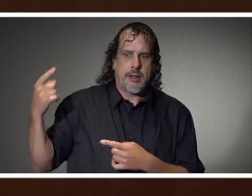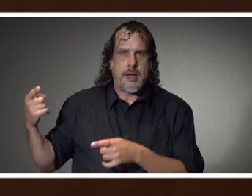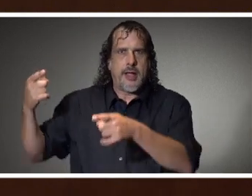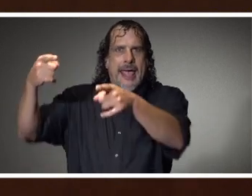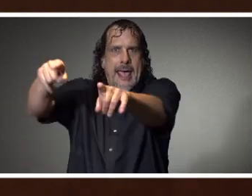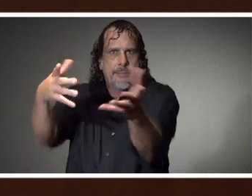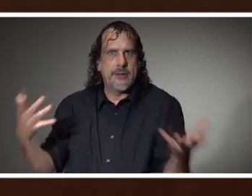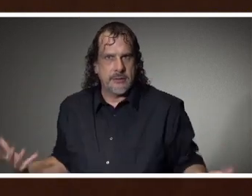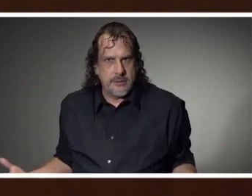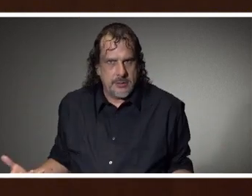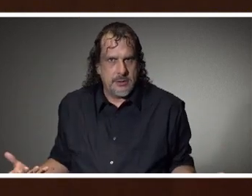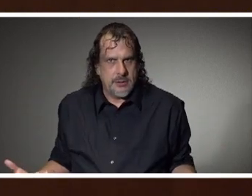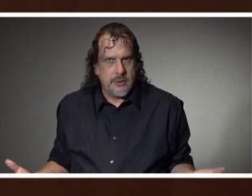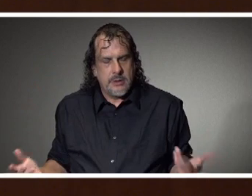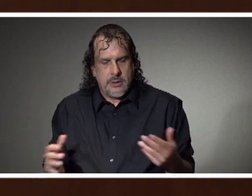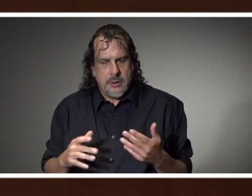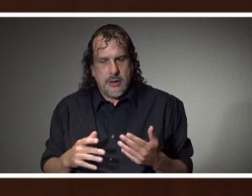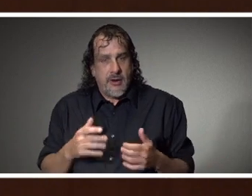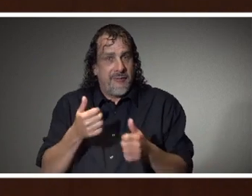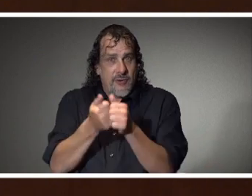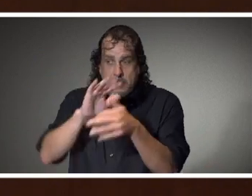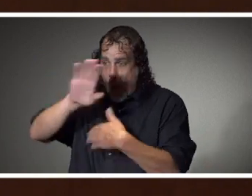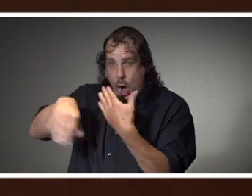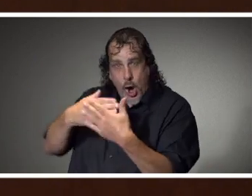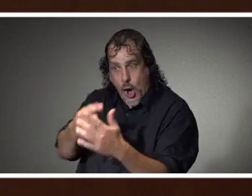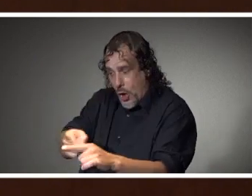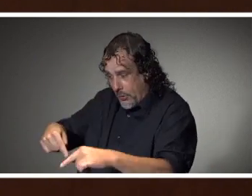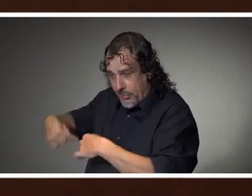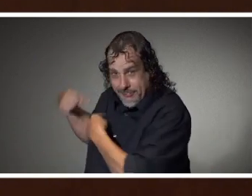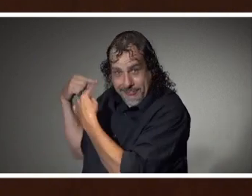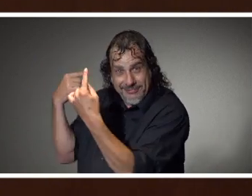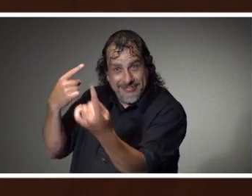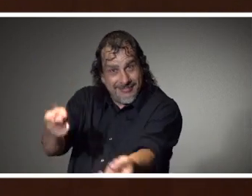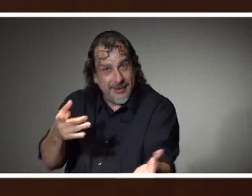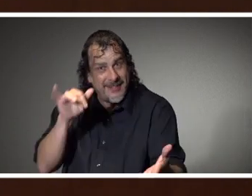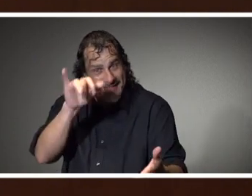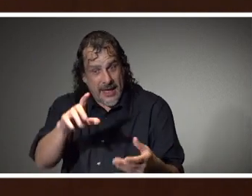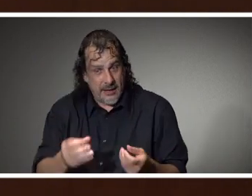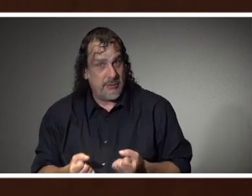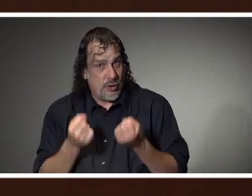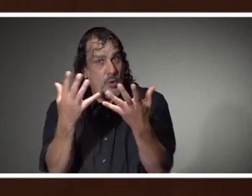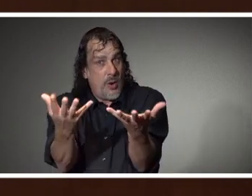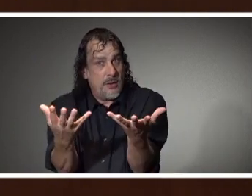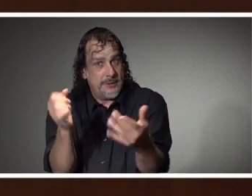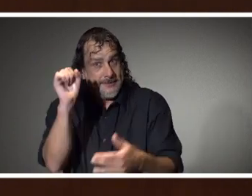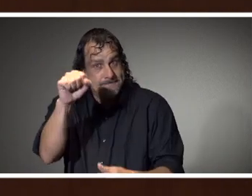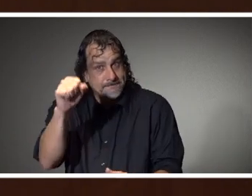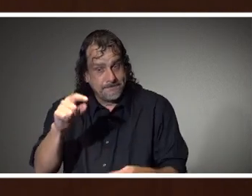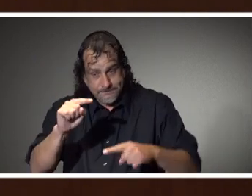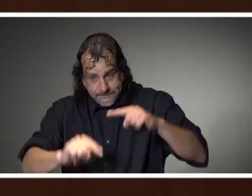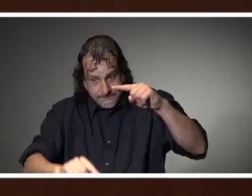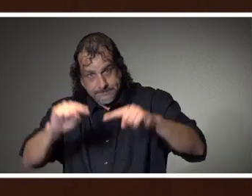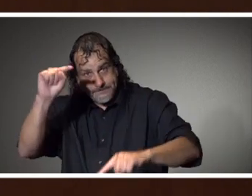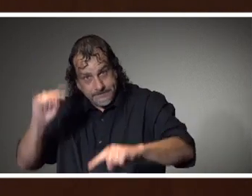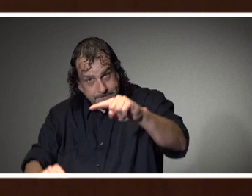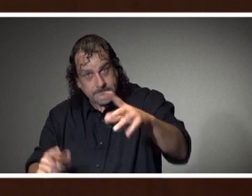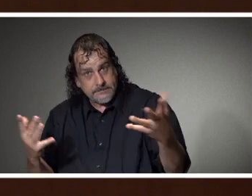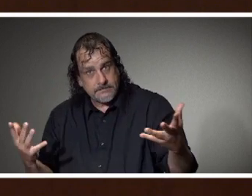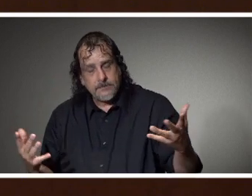Even beyond that, though, and all that certainly feeds into health disparities, it's well known